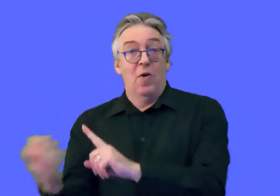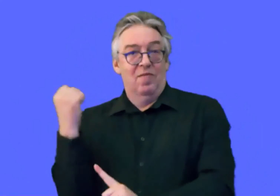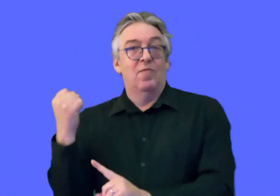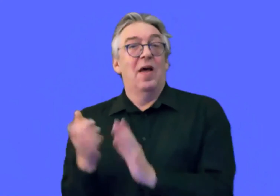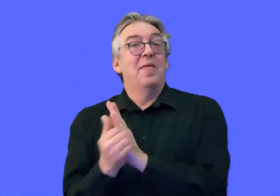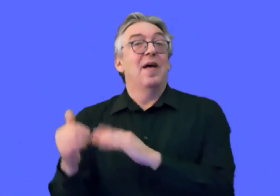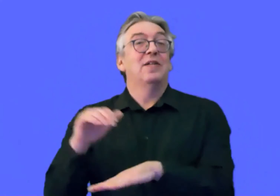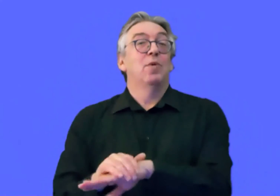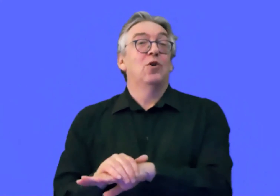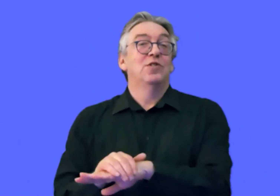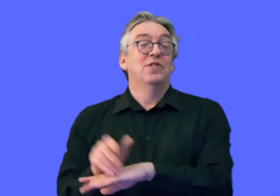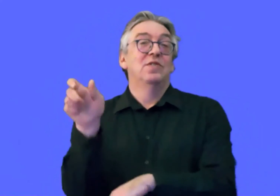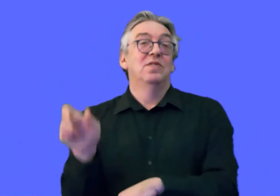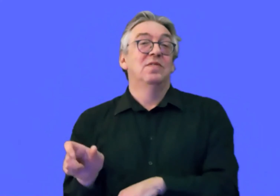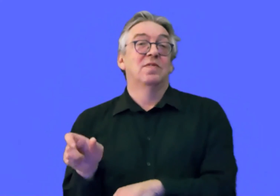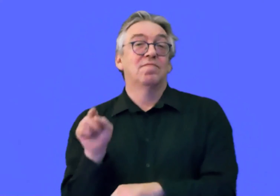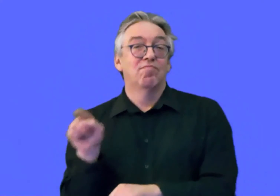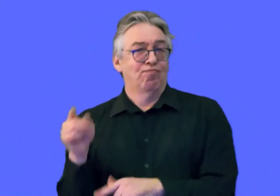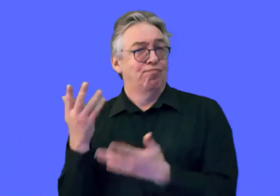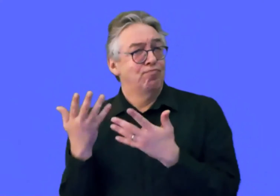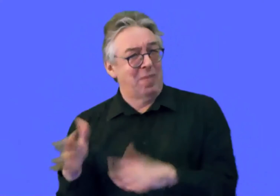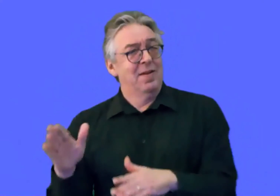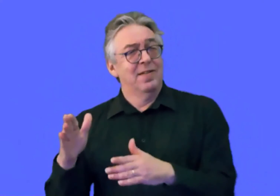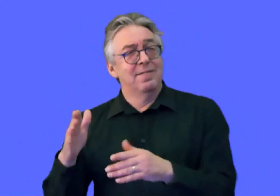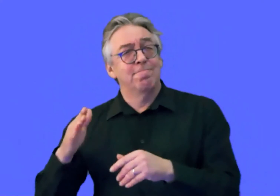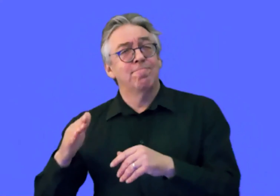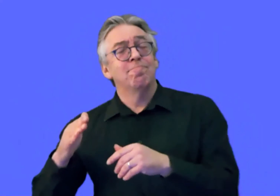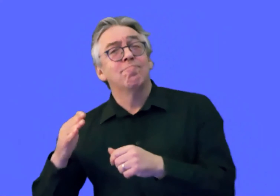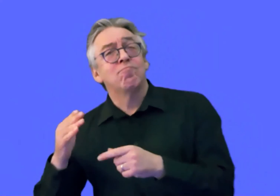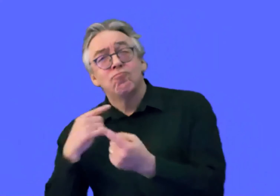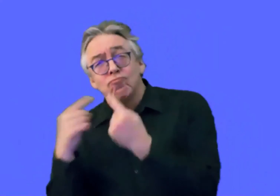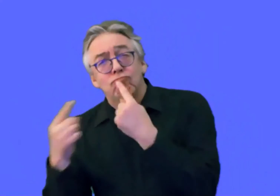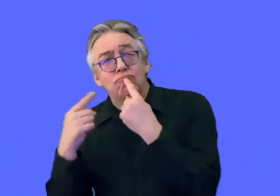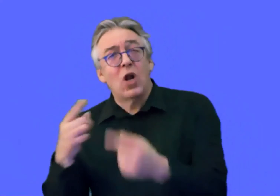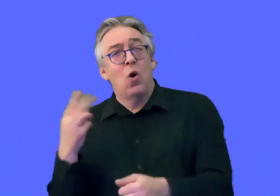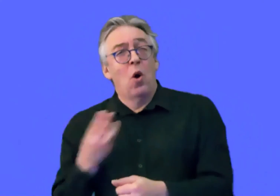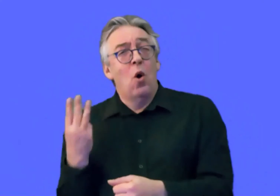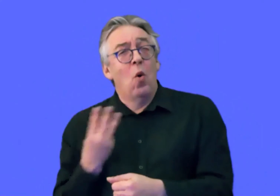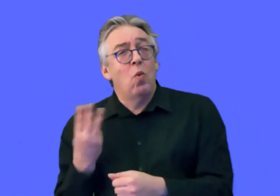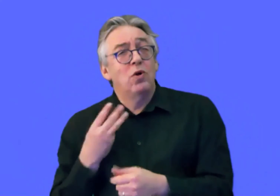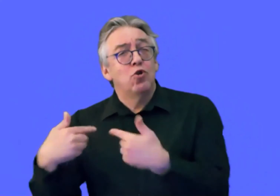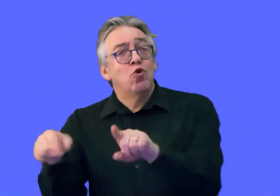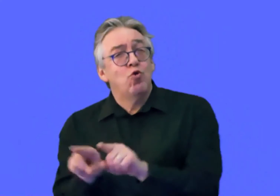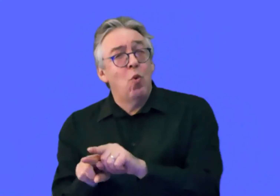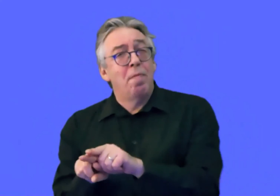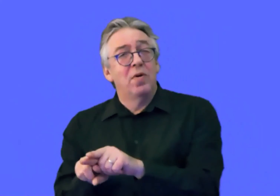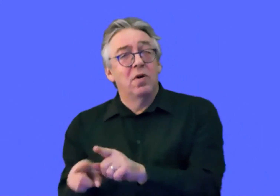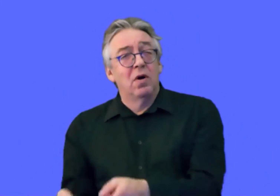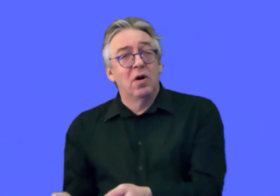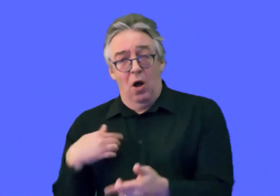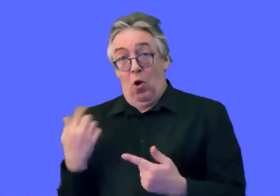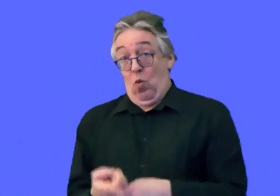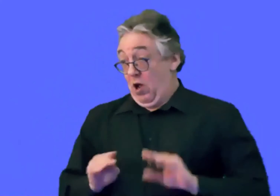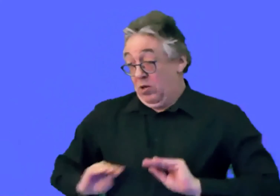who have been working on the Washington group of questions. That is the secretariat. So they were able to properly train us in this area. And the